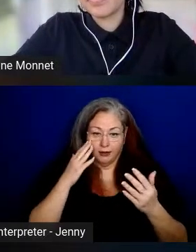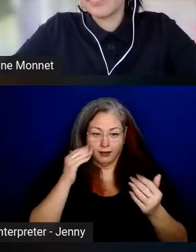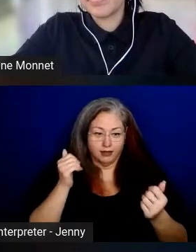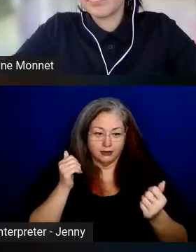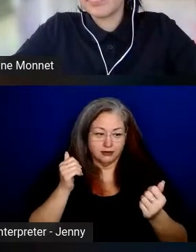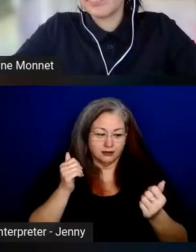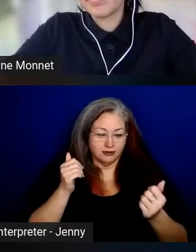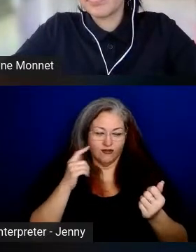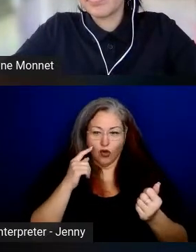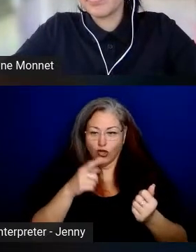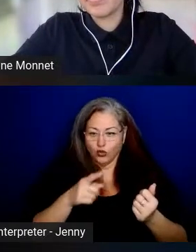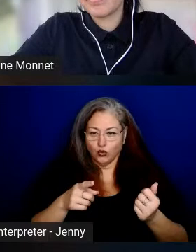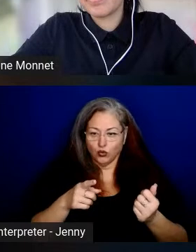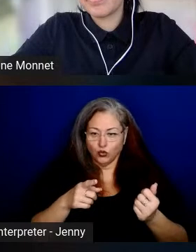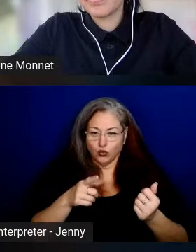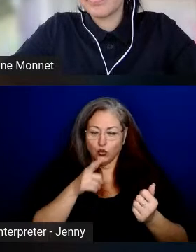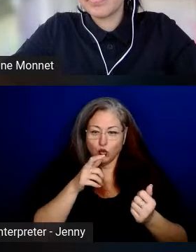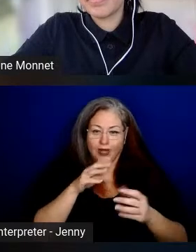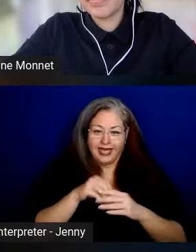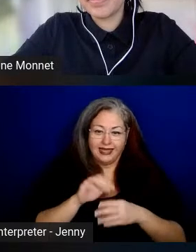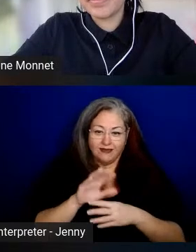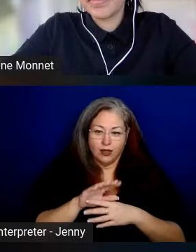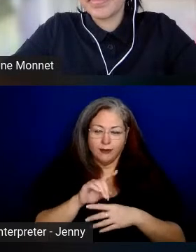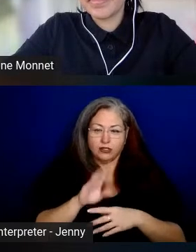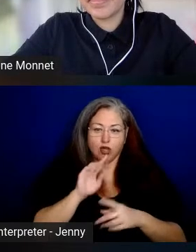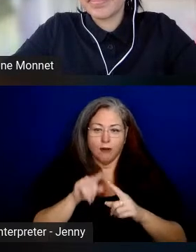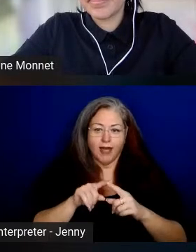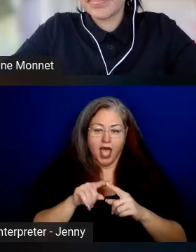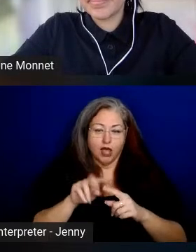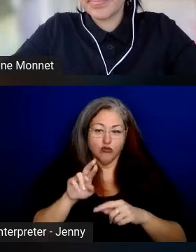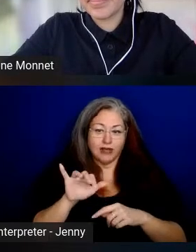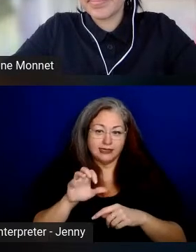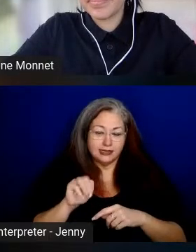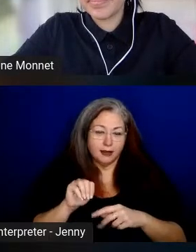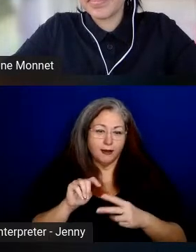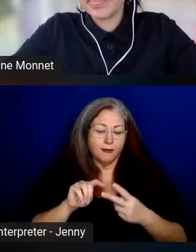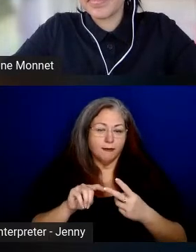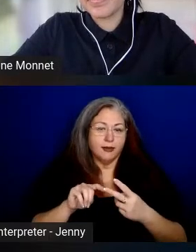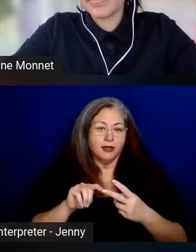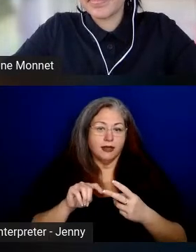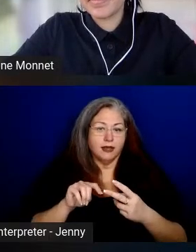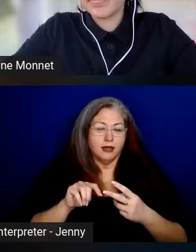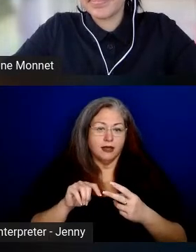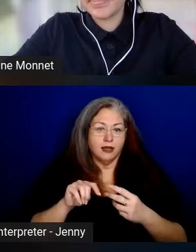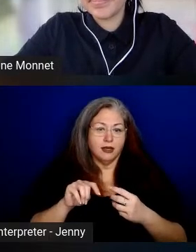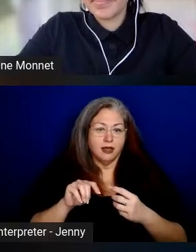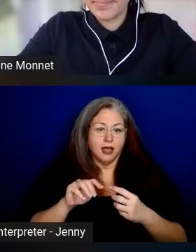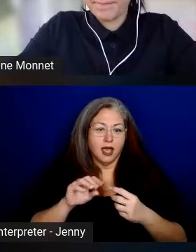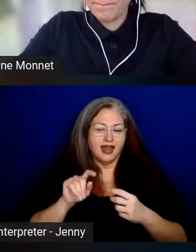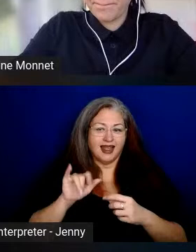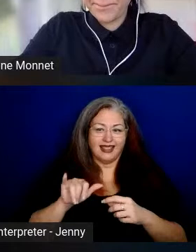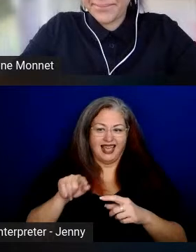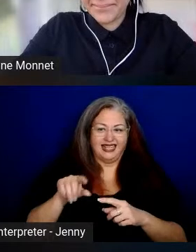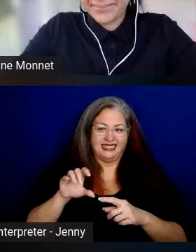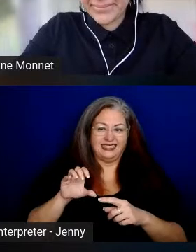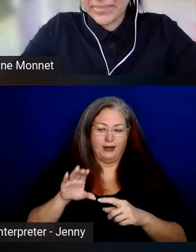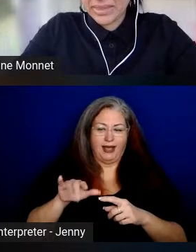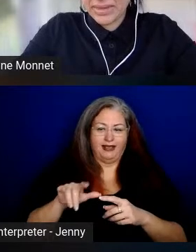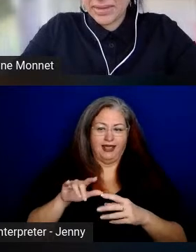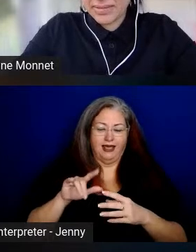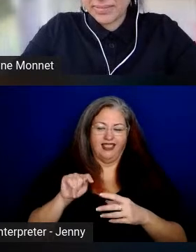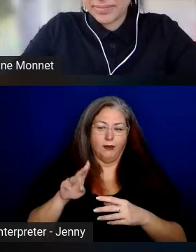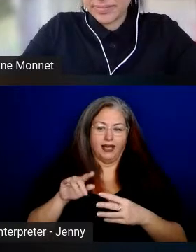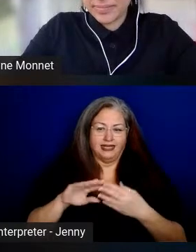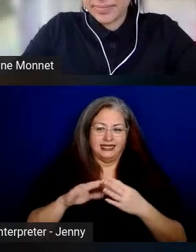for those who have seen the film is very much about racism and about a divided city. And Thunder Bay has always been a city of us and